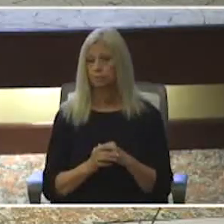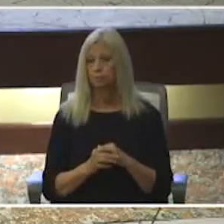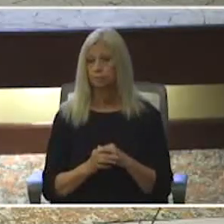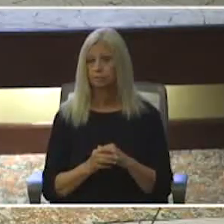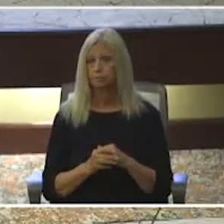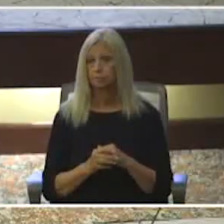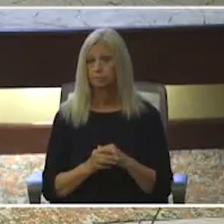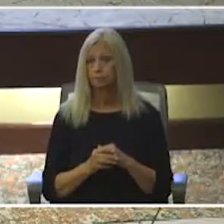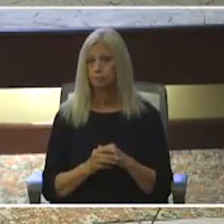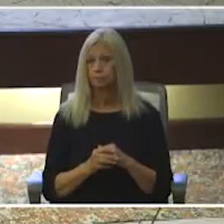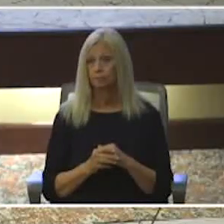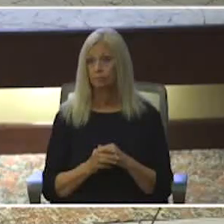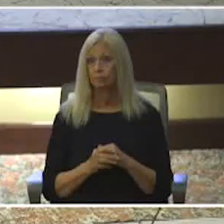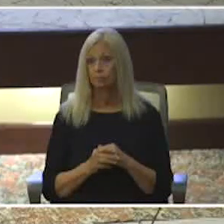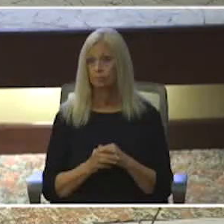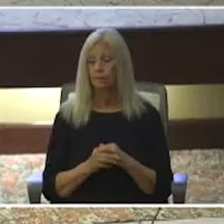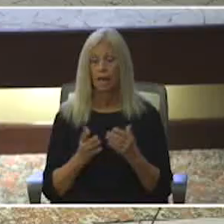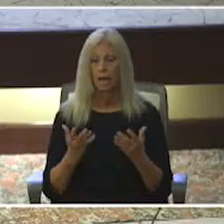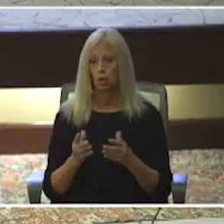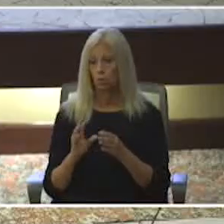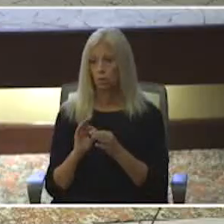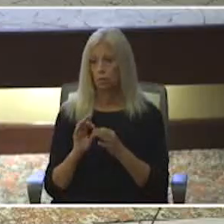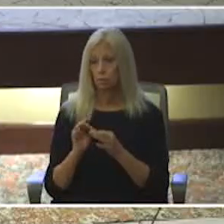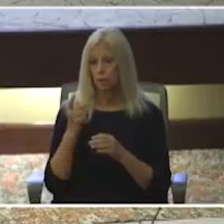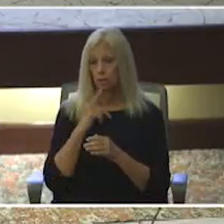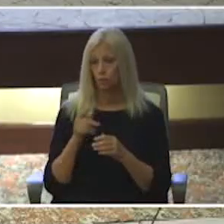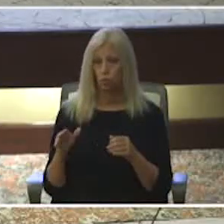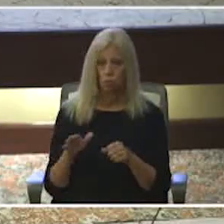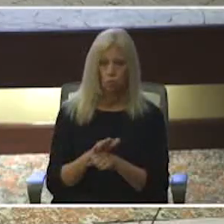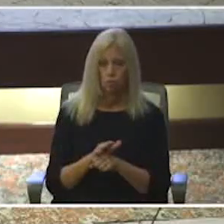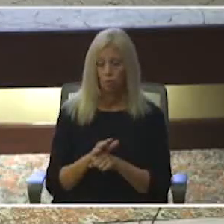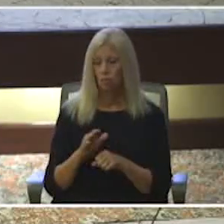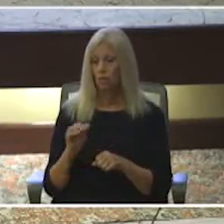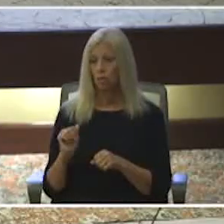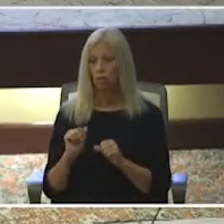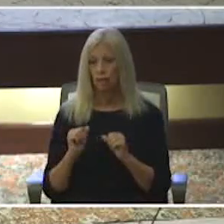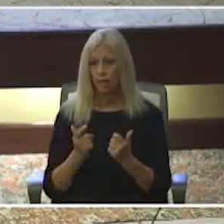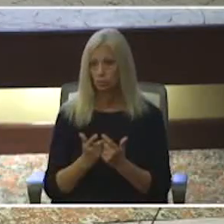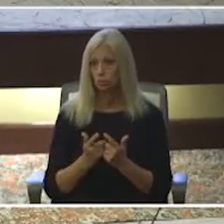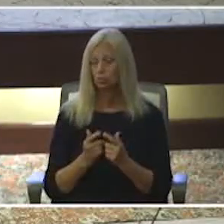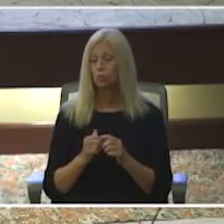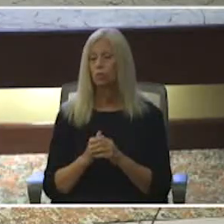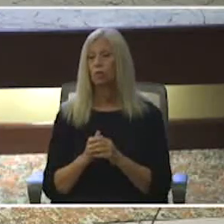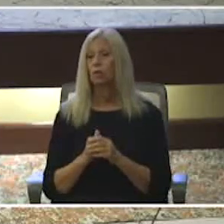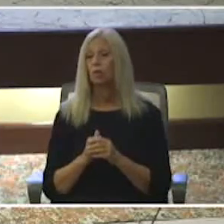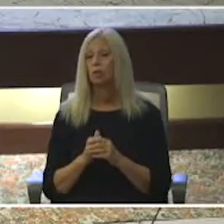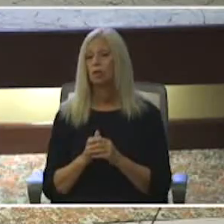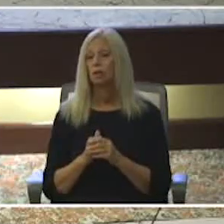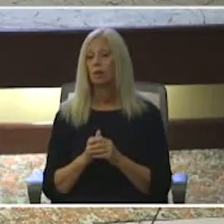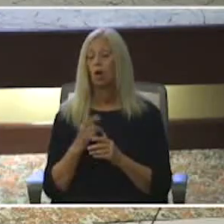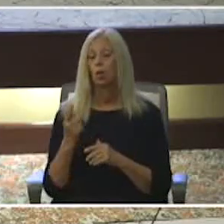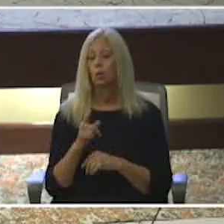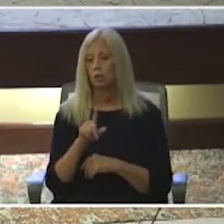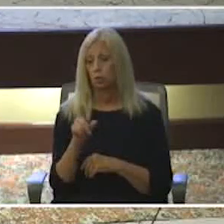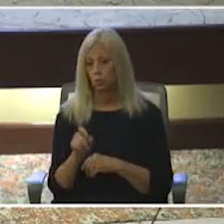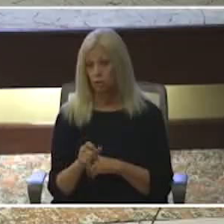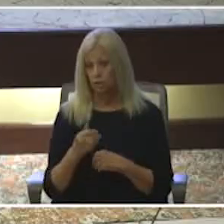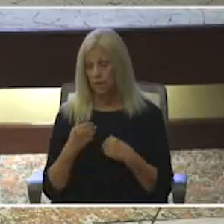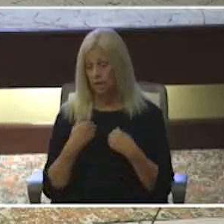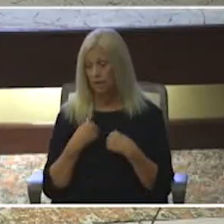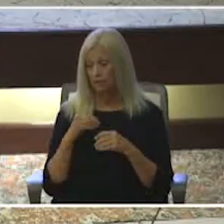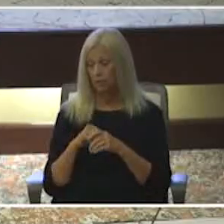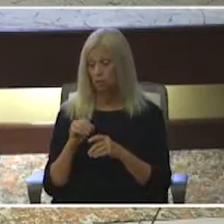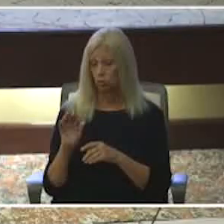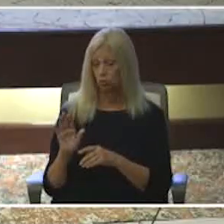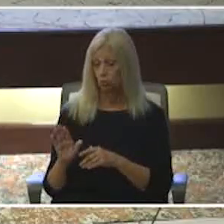I don't want to speak for the entirety of council, but I certainly think that we are interested in improving ordinances in this area. The only question I had is, in